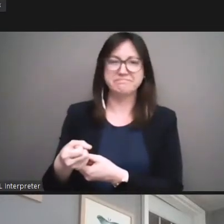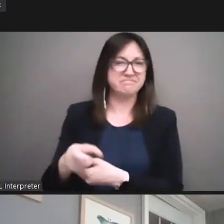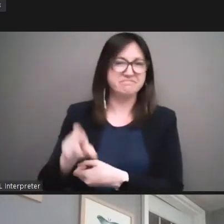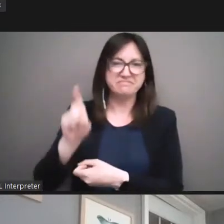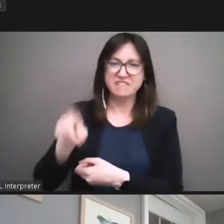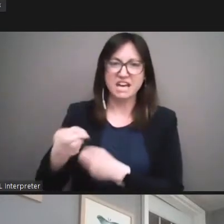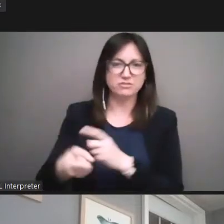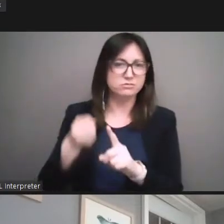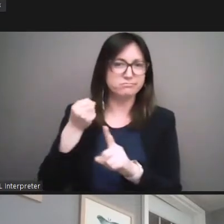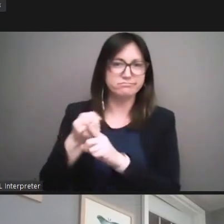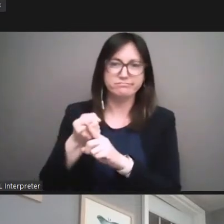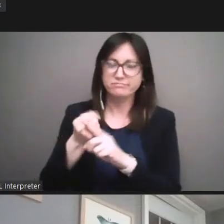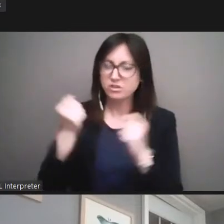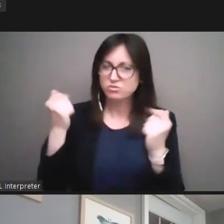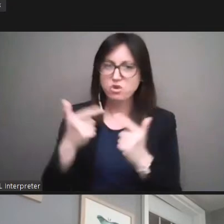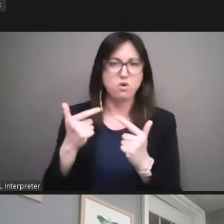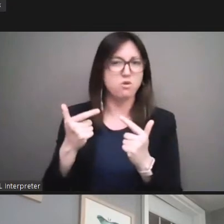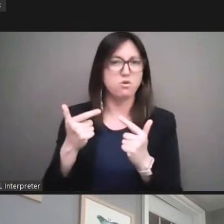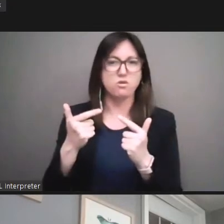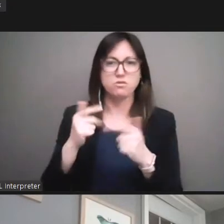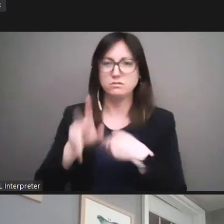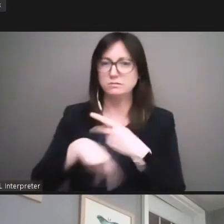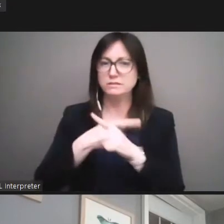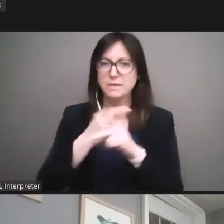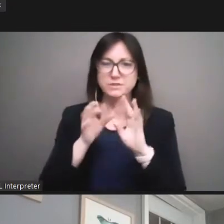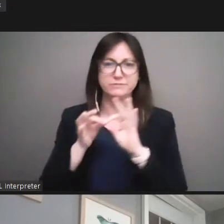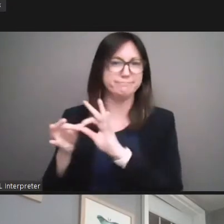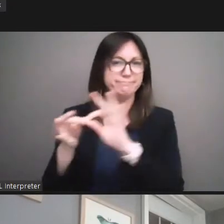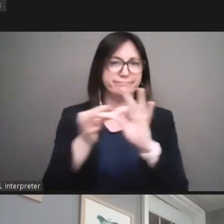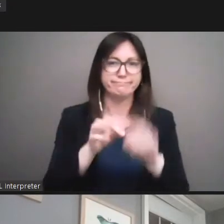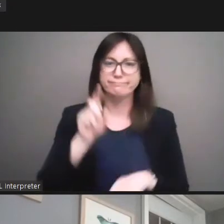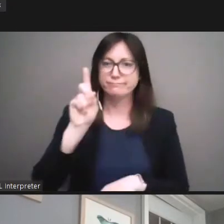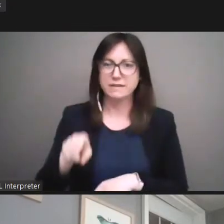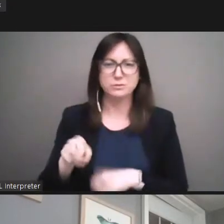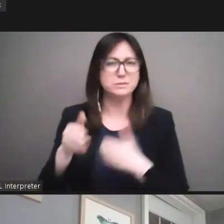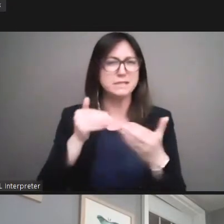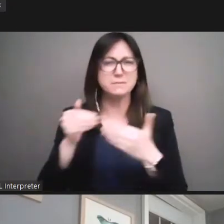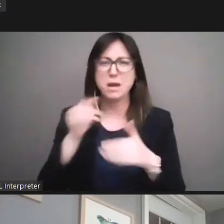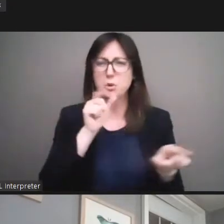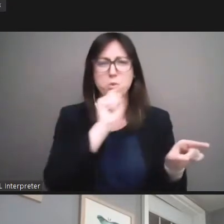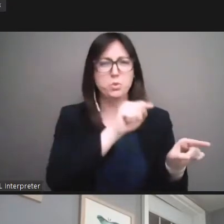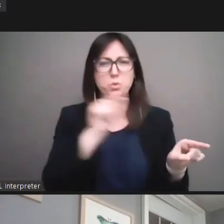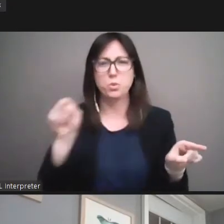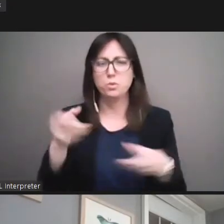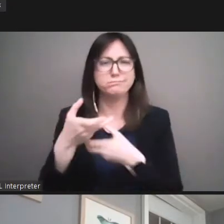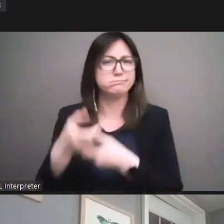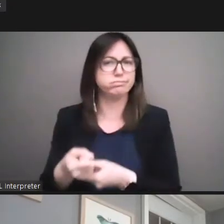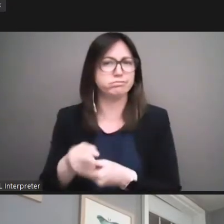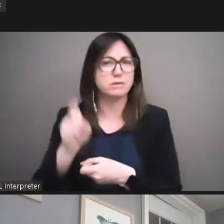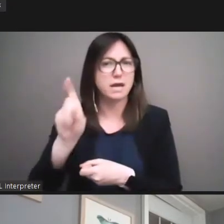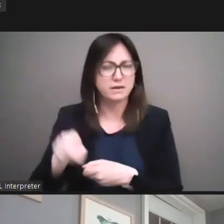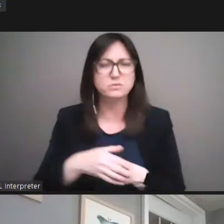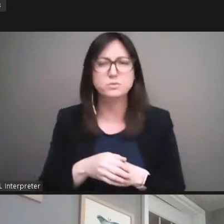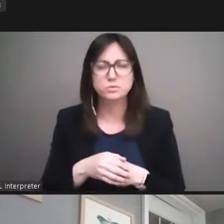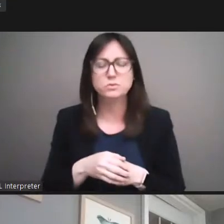we have with other people. And I think it also has a